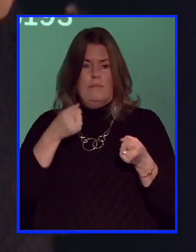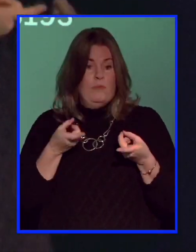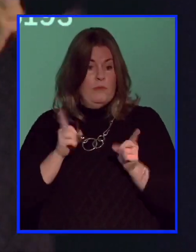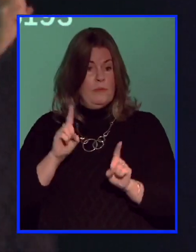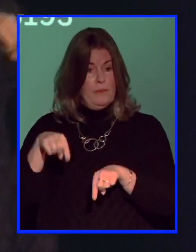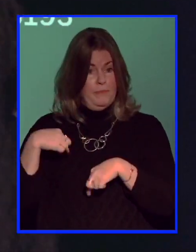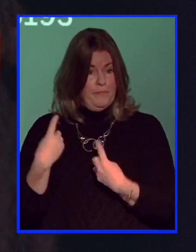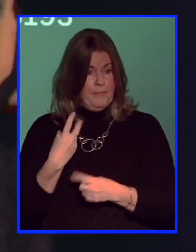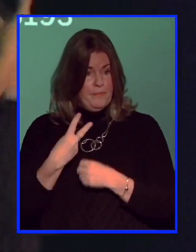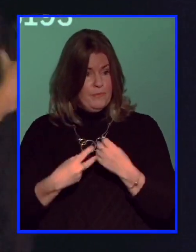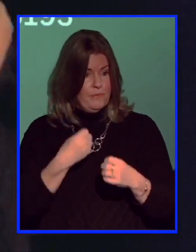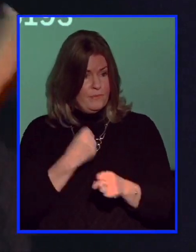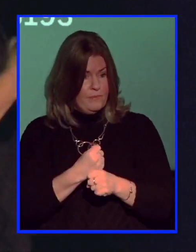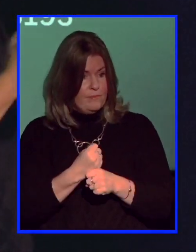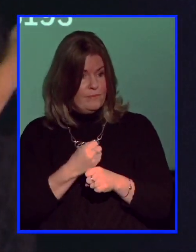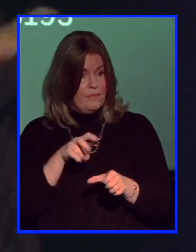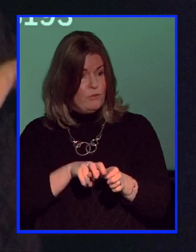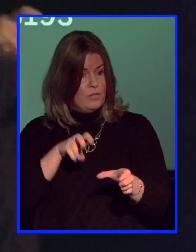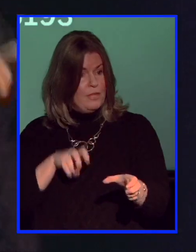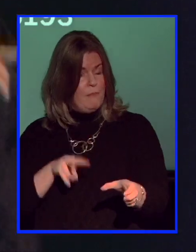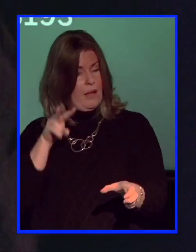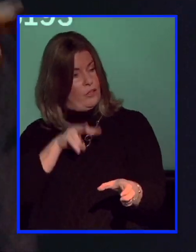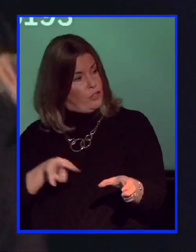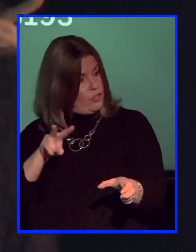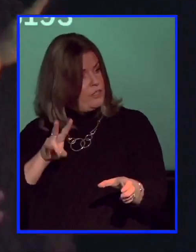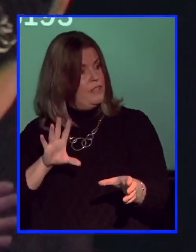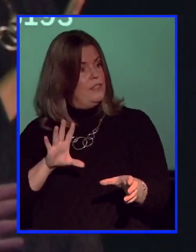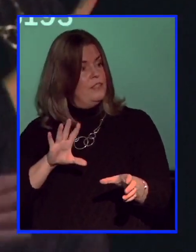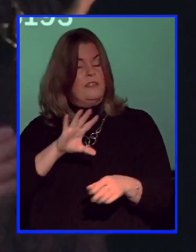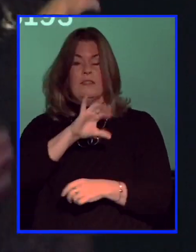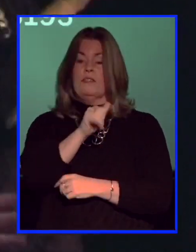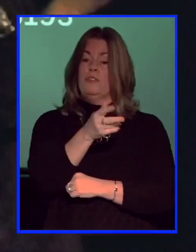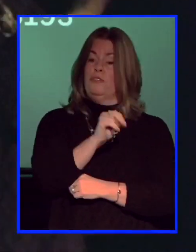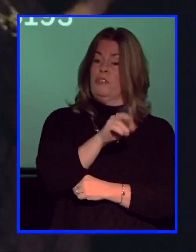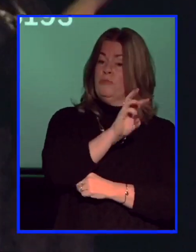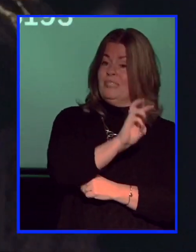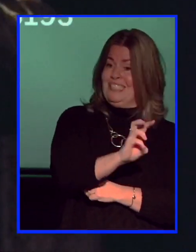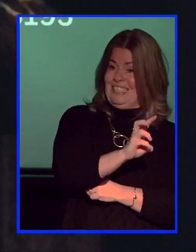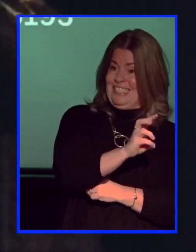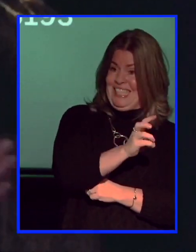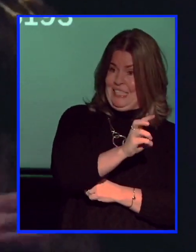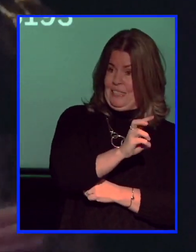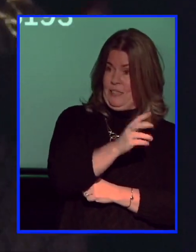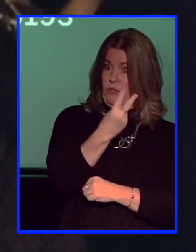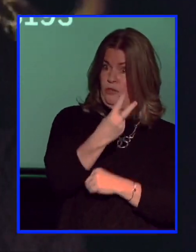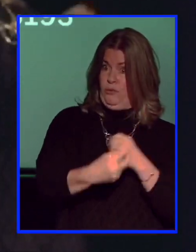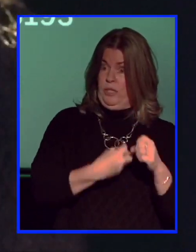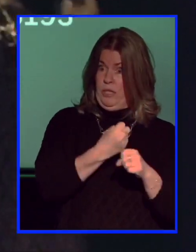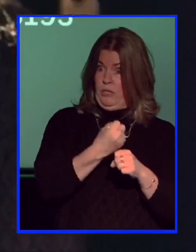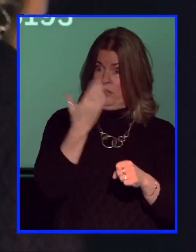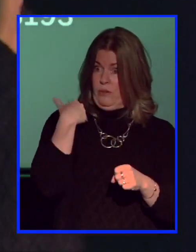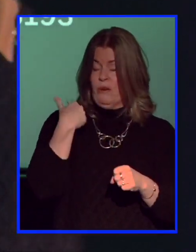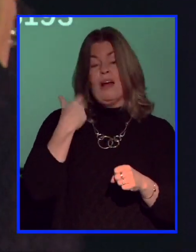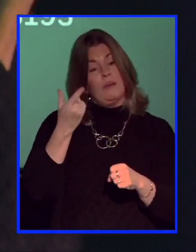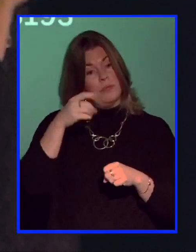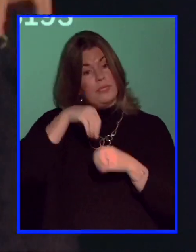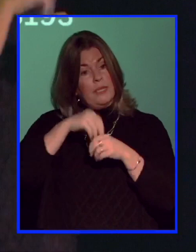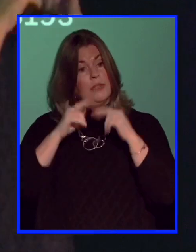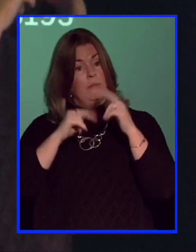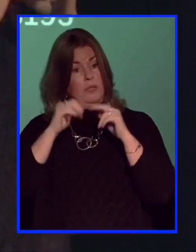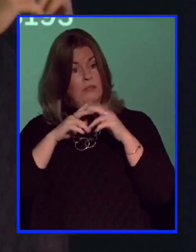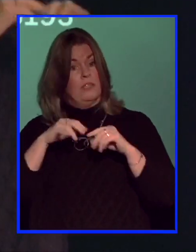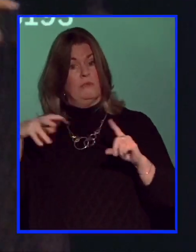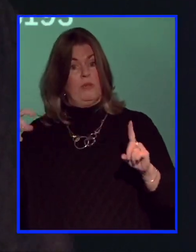2 years, if you step back and take a look. You know, January 6th, 2 years ago, you know, I was in the building when it got